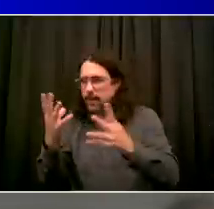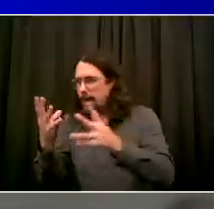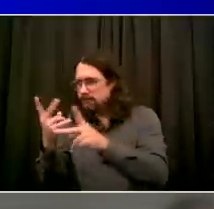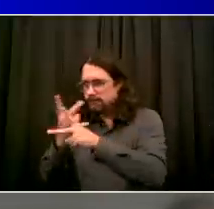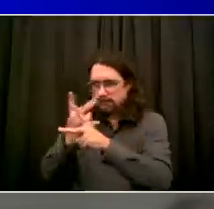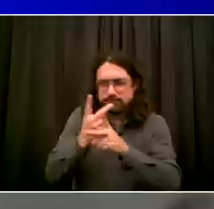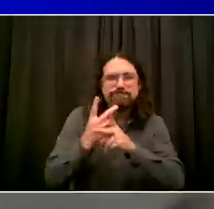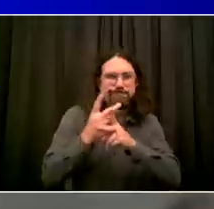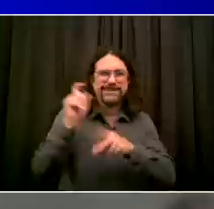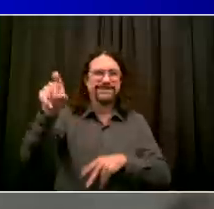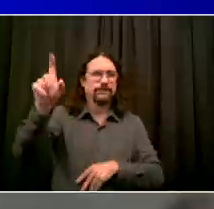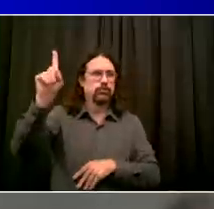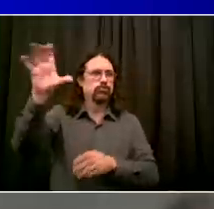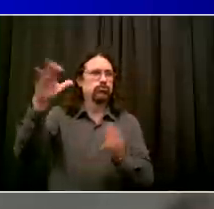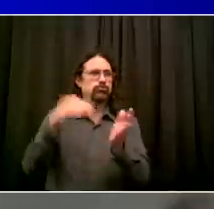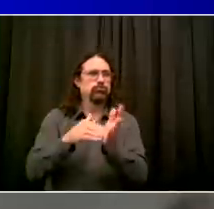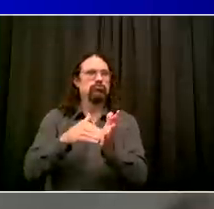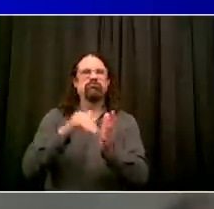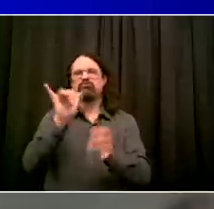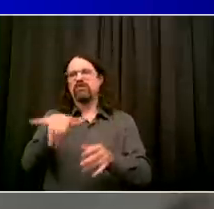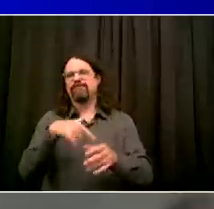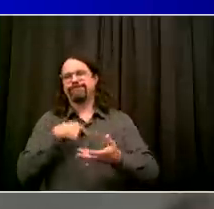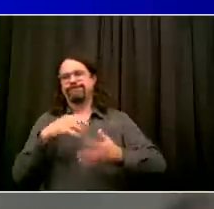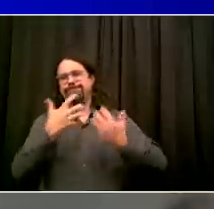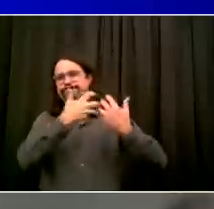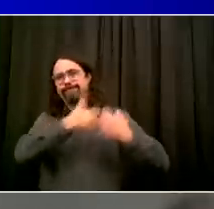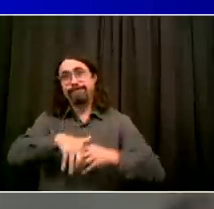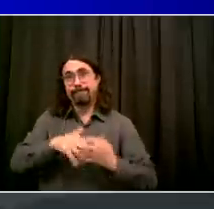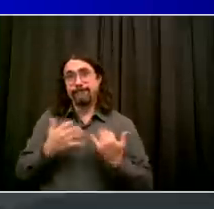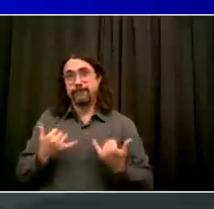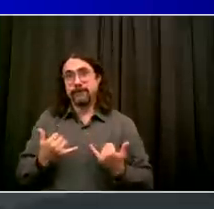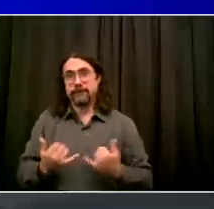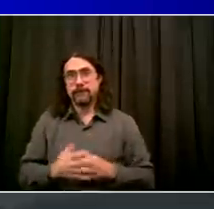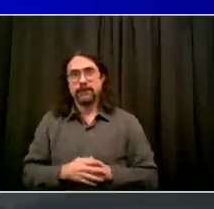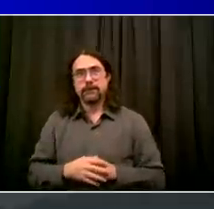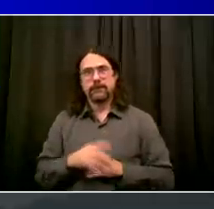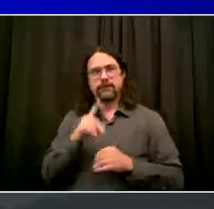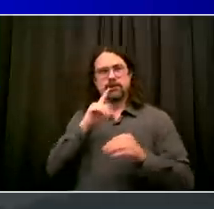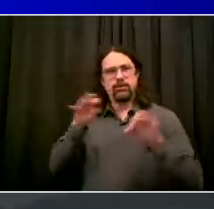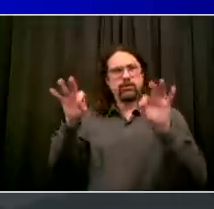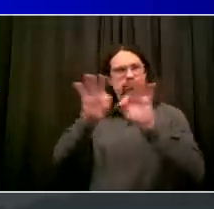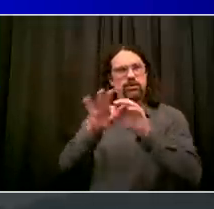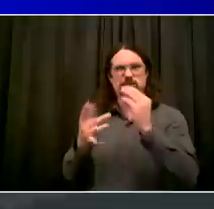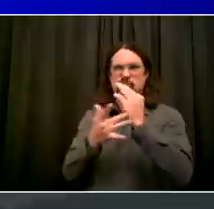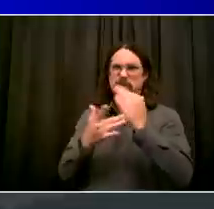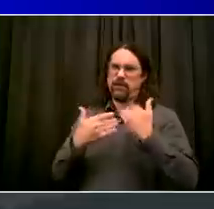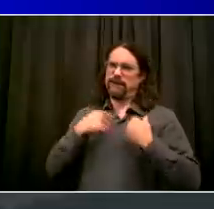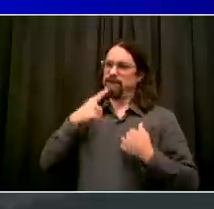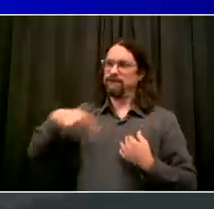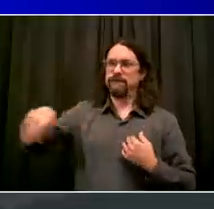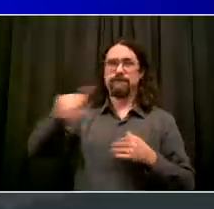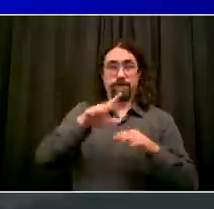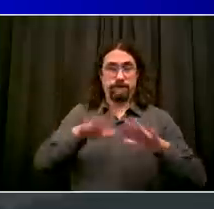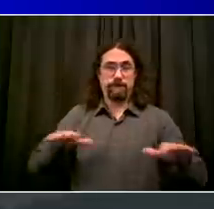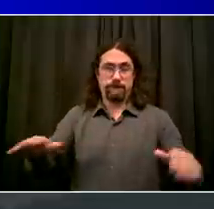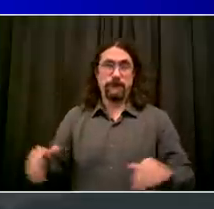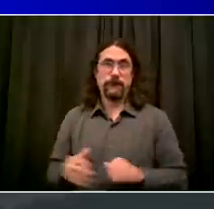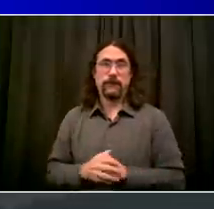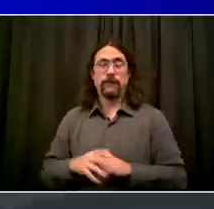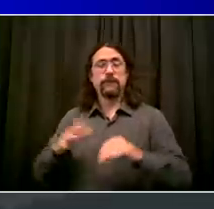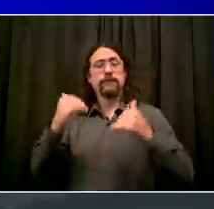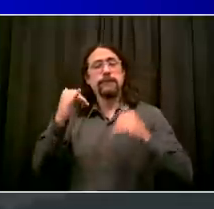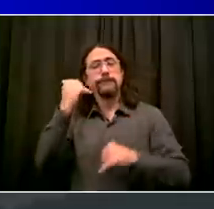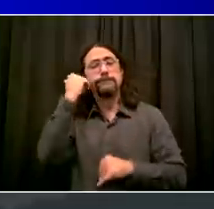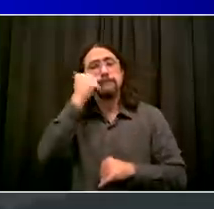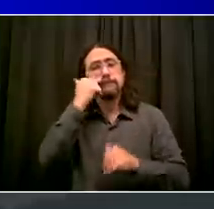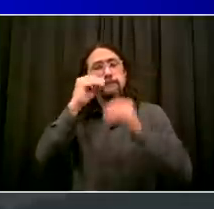they need, and we will. Okay, let's go to our indicators now for the whole city. Indicator number one, daily number of people